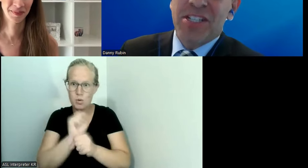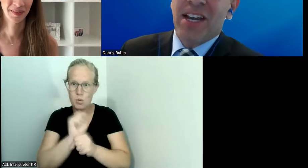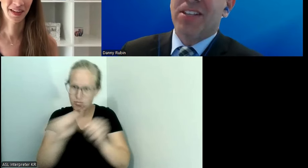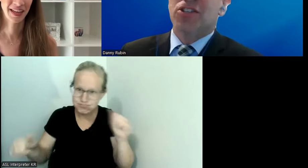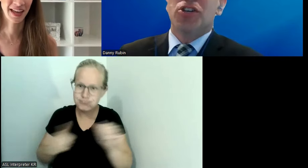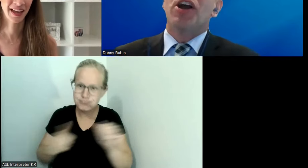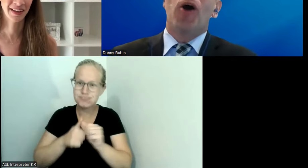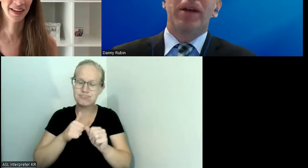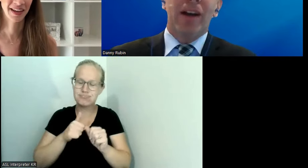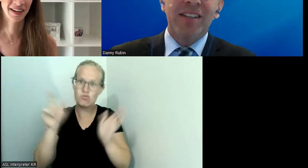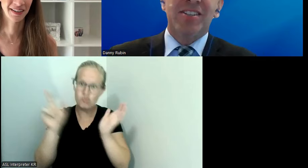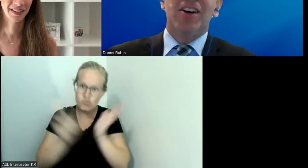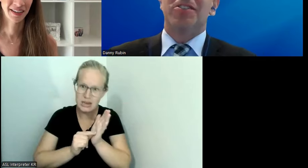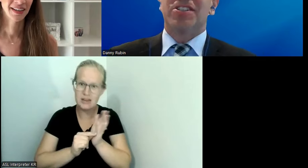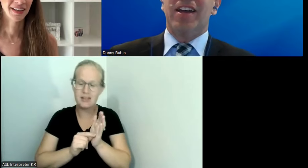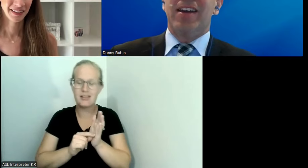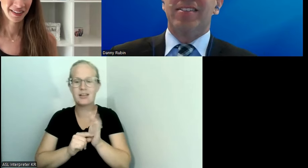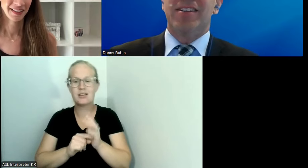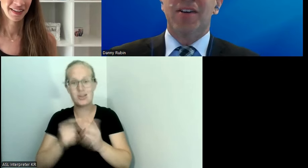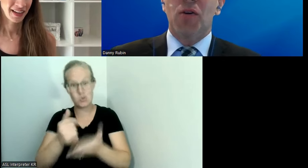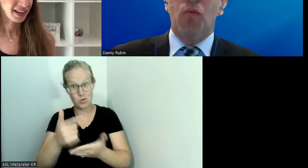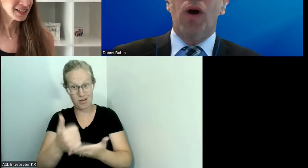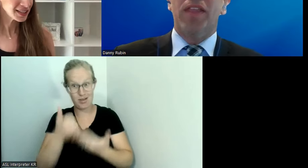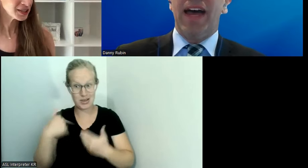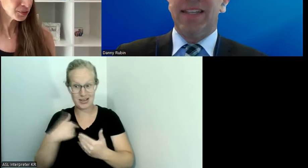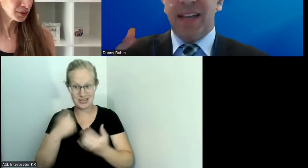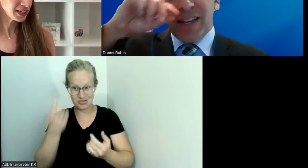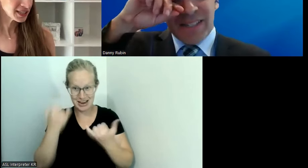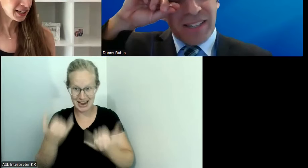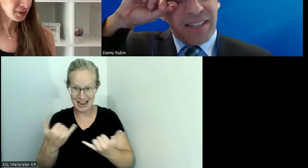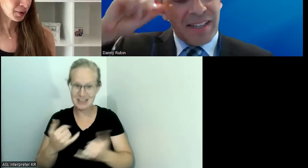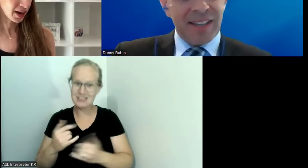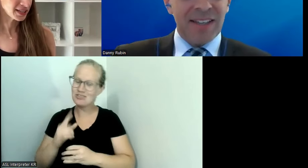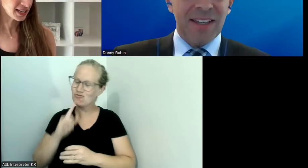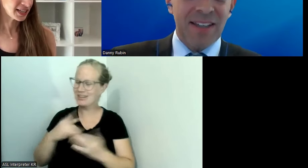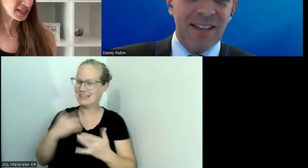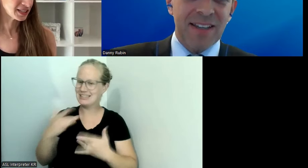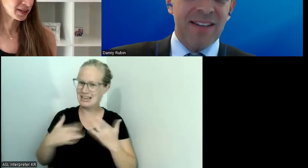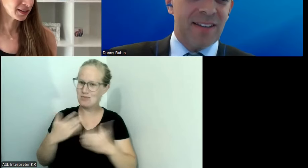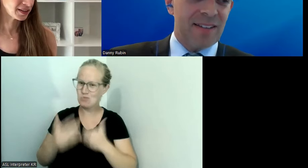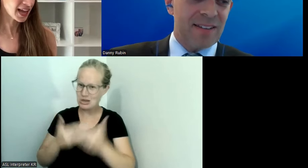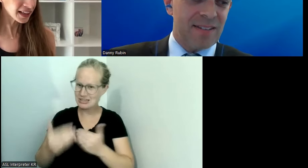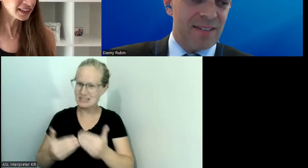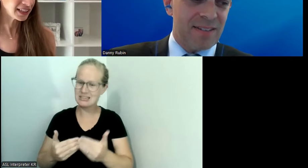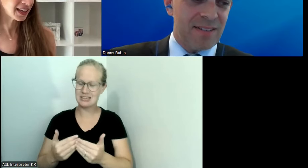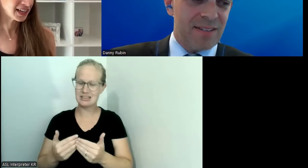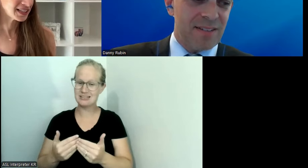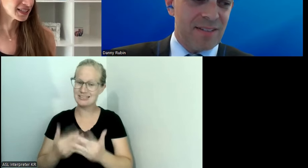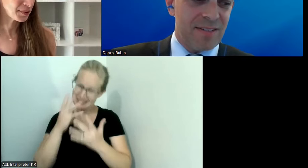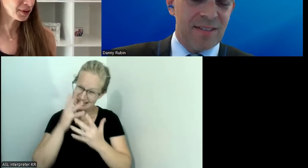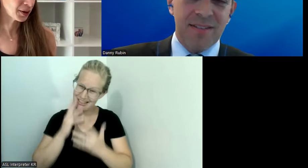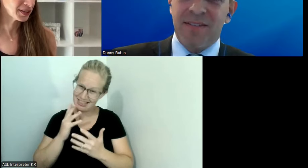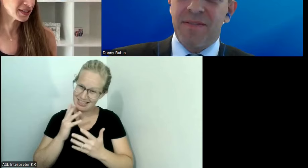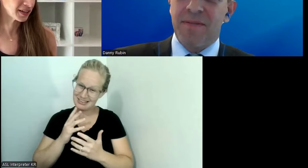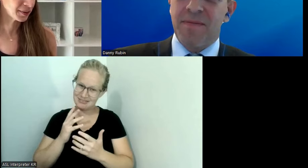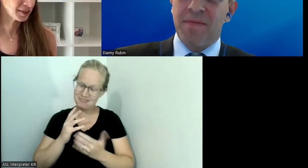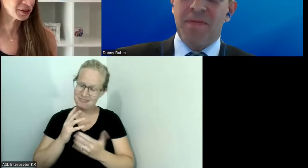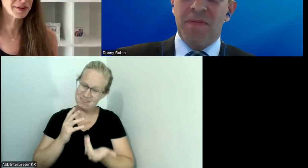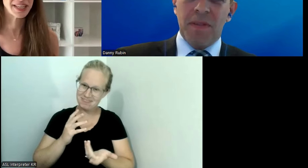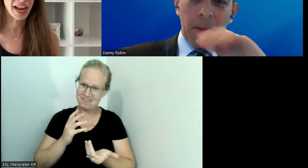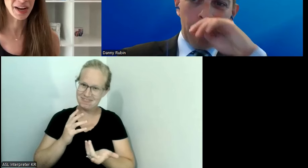on newsstands. You're helping us understand. It's a really exciting process. And it's one sadly that is, you know,